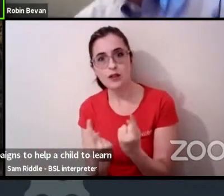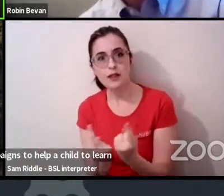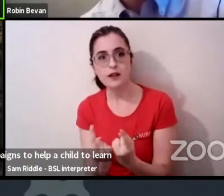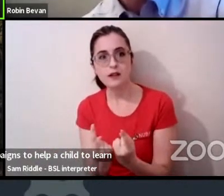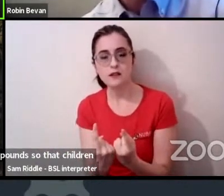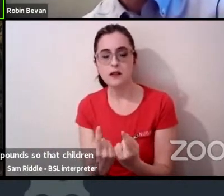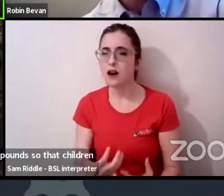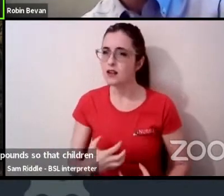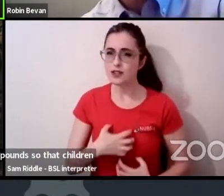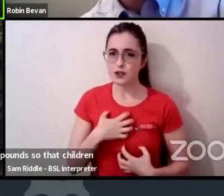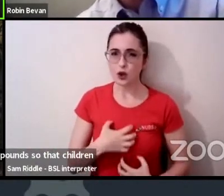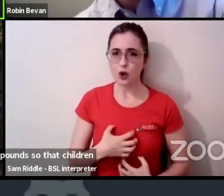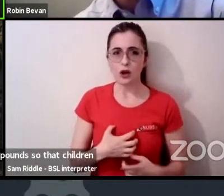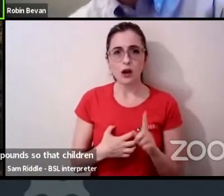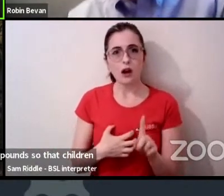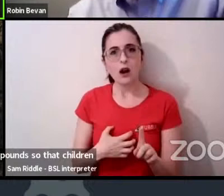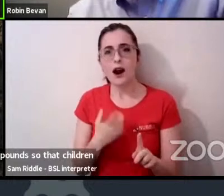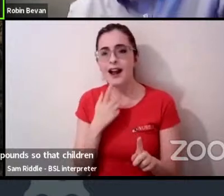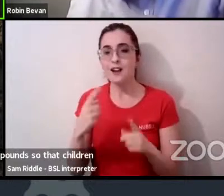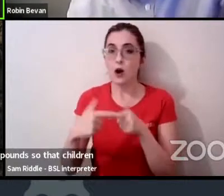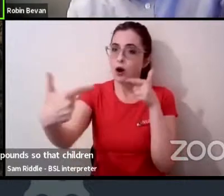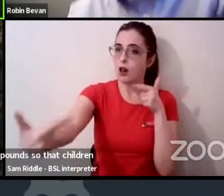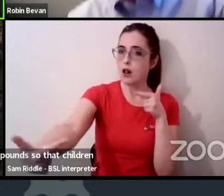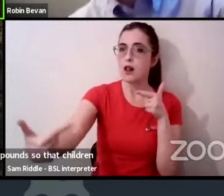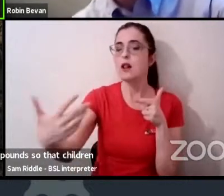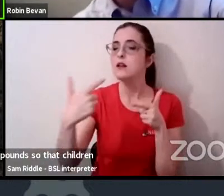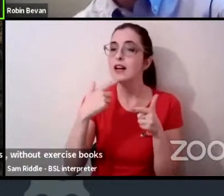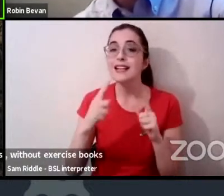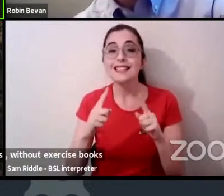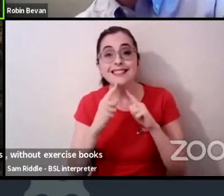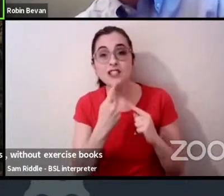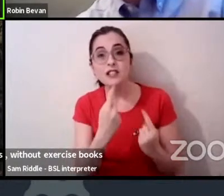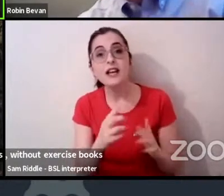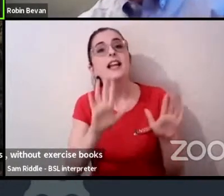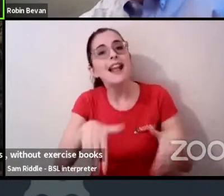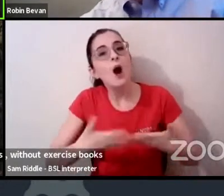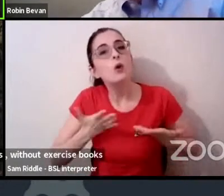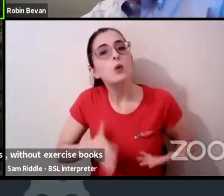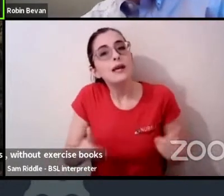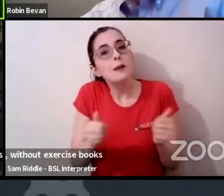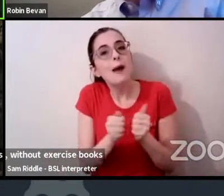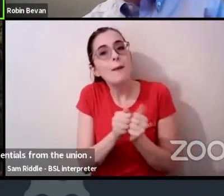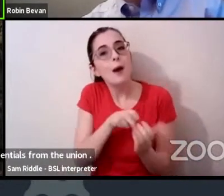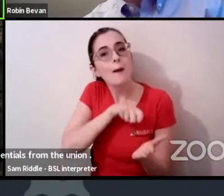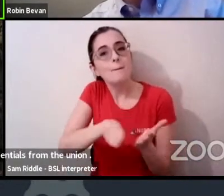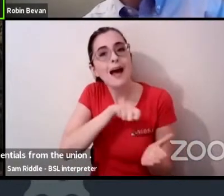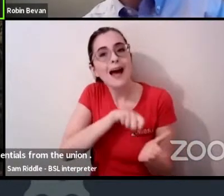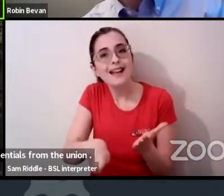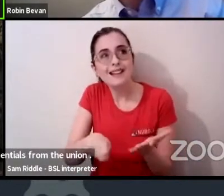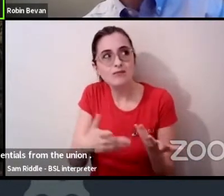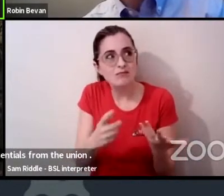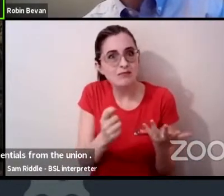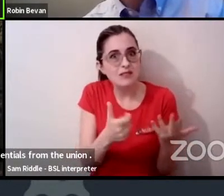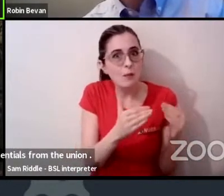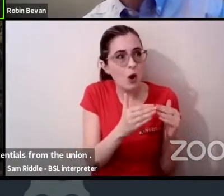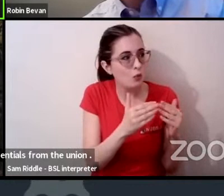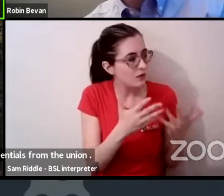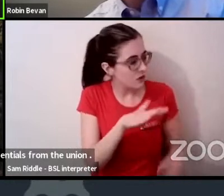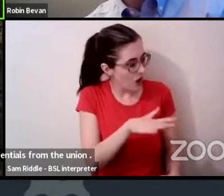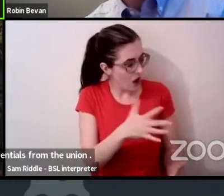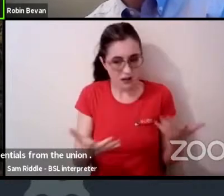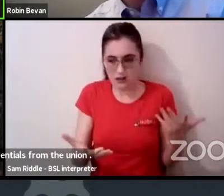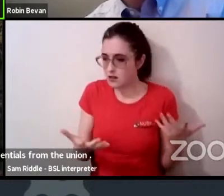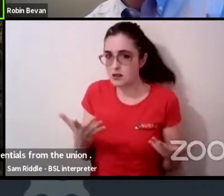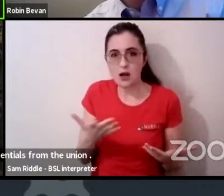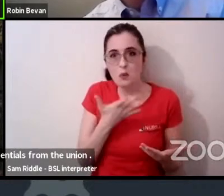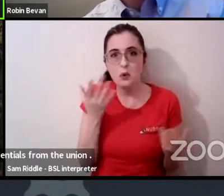lessons, when the teacher said, now get a pen and paper, there are some homes when there's no paper that children can use. And now we only